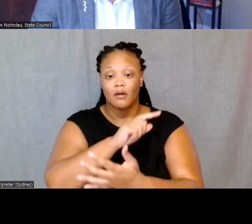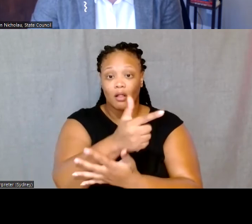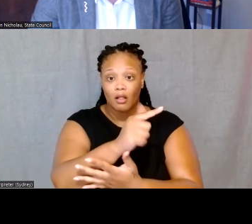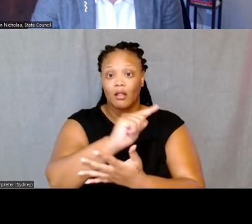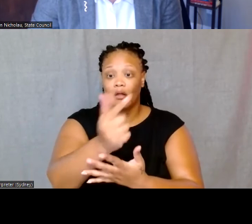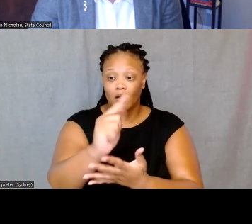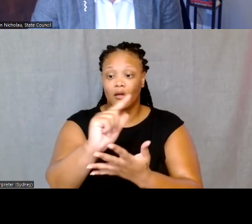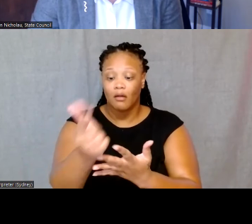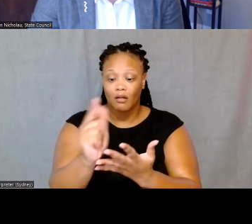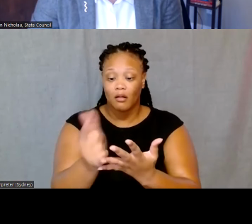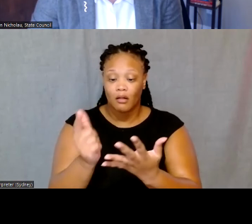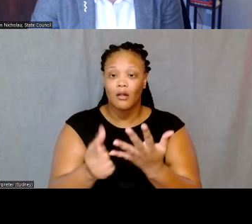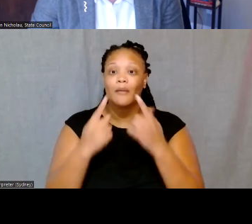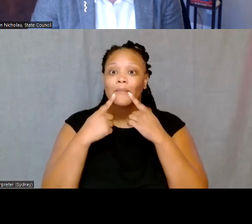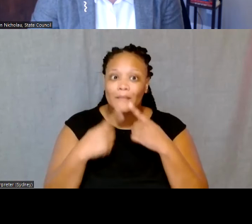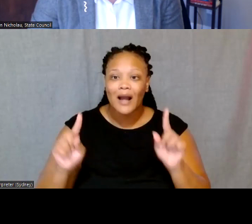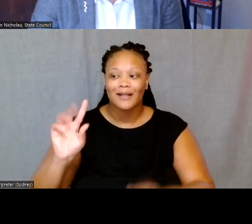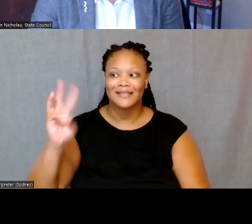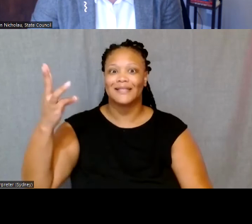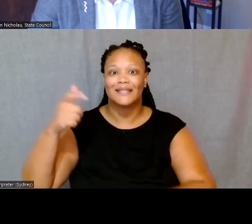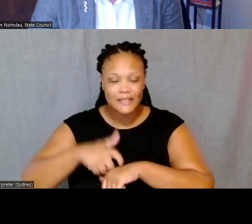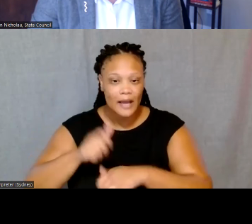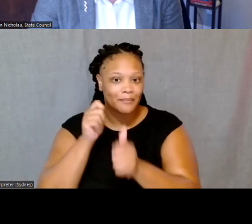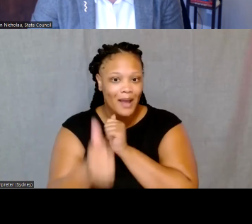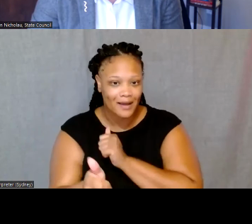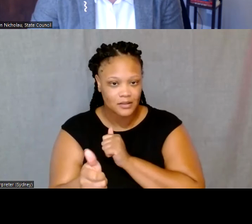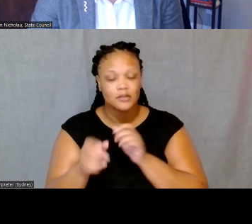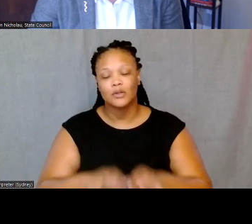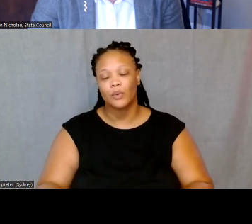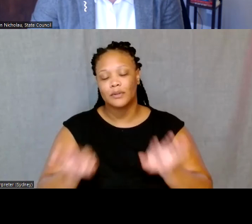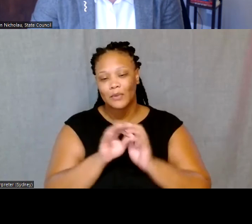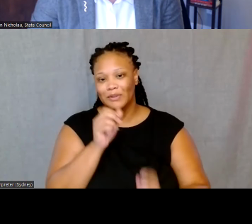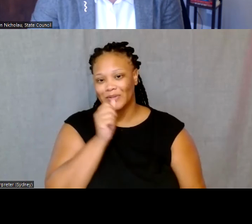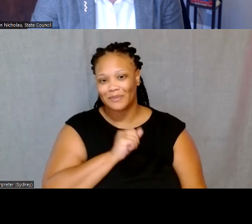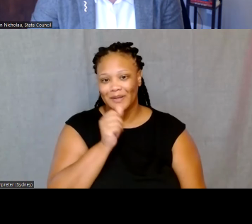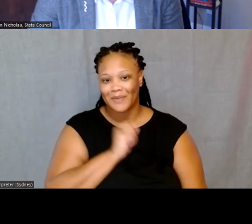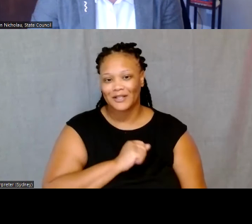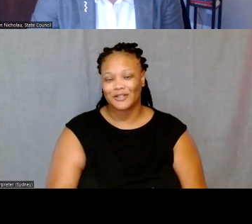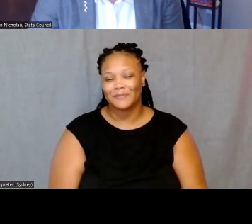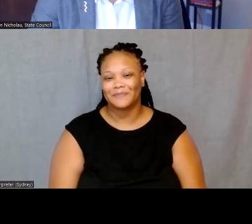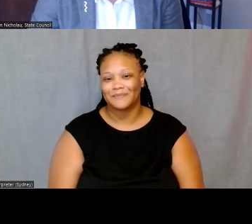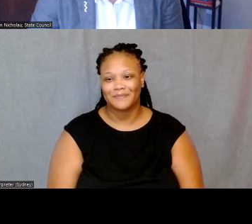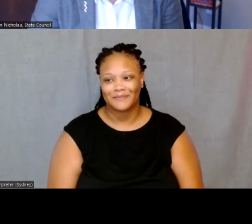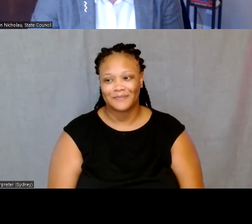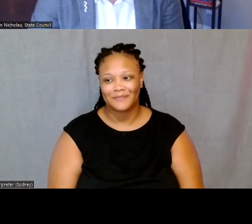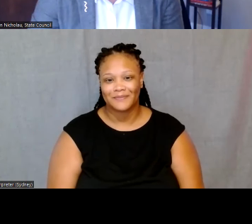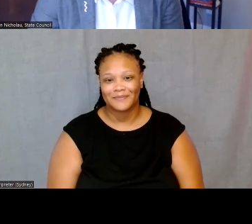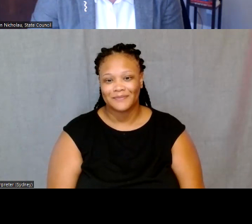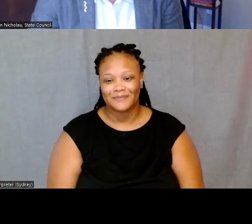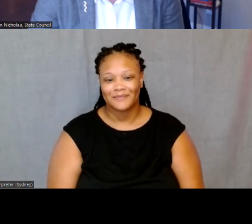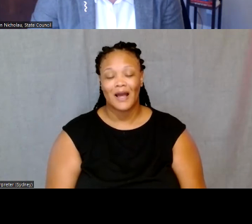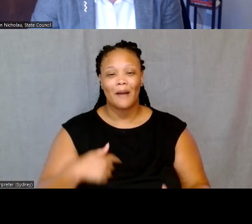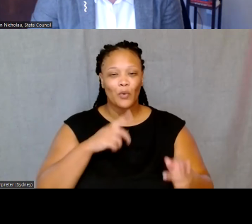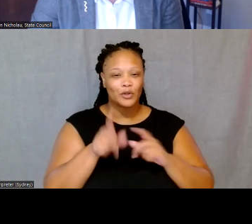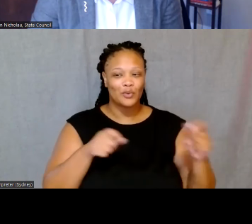how important it is to be patient and tenacious. I can wrap it up here and share it, and I think